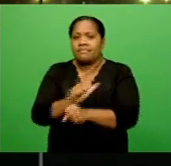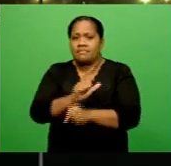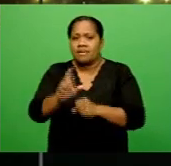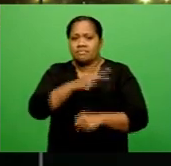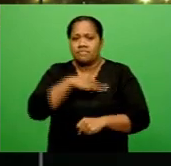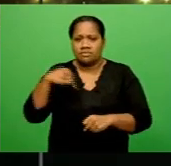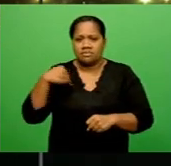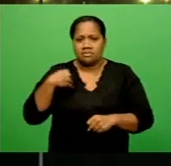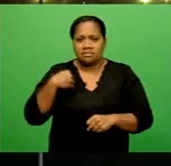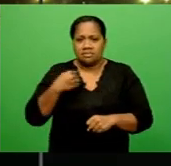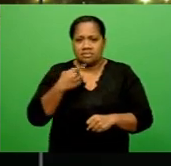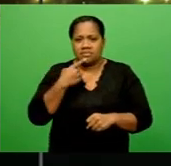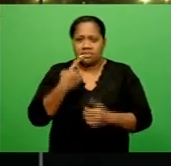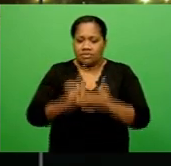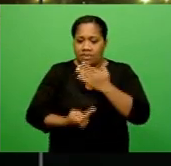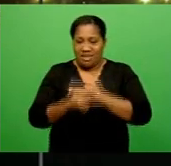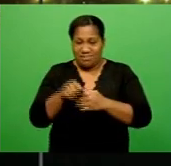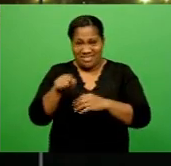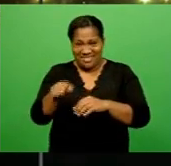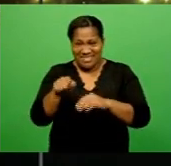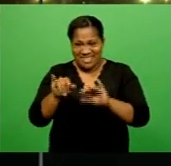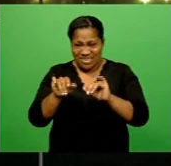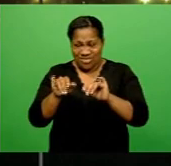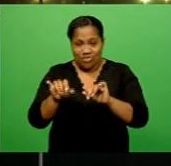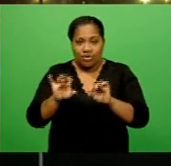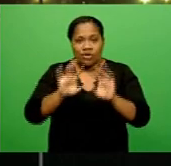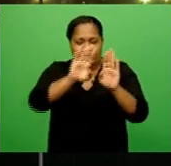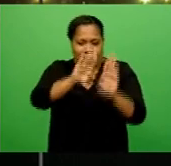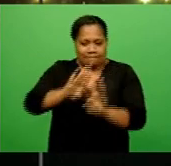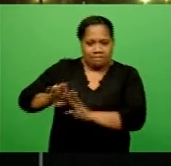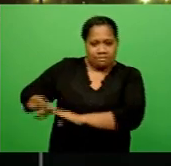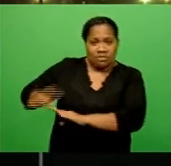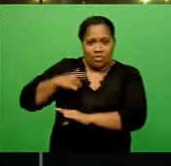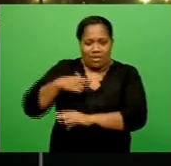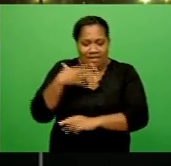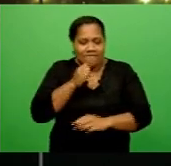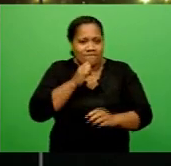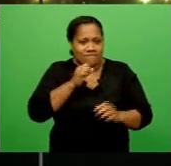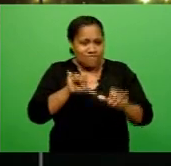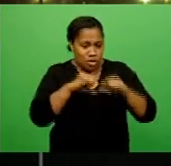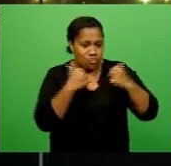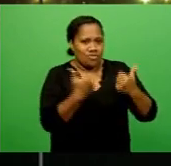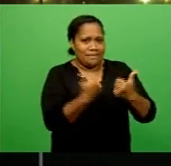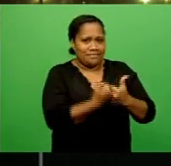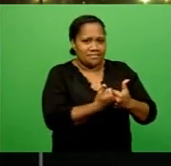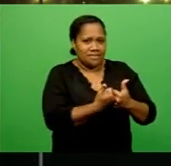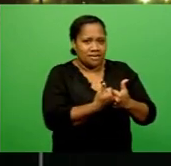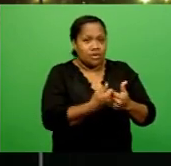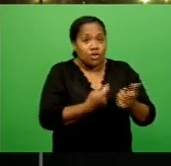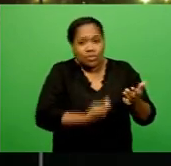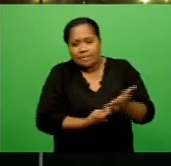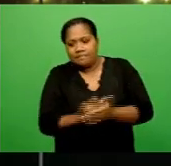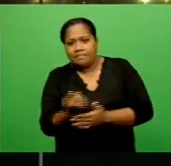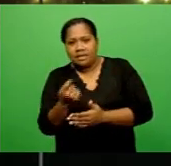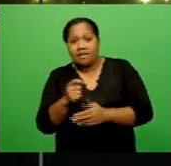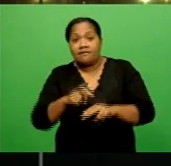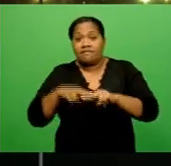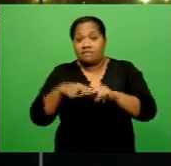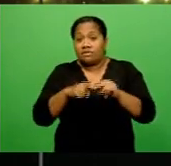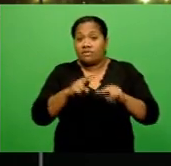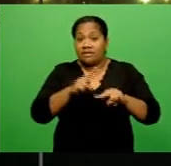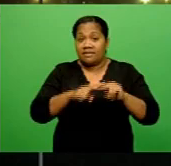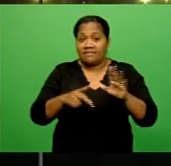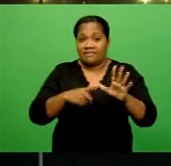had withdrawn the matter based on a gentleman's agreement that he would be paid and that Fiji FA has not come